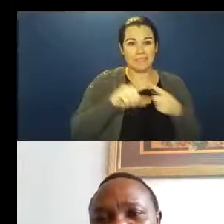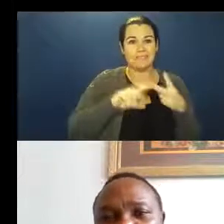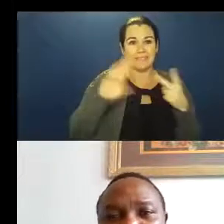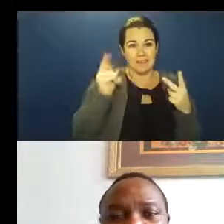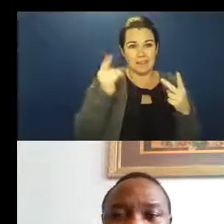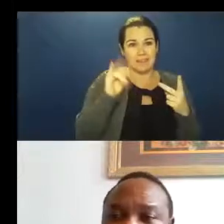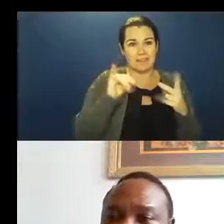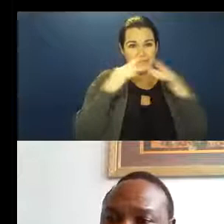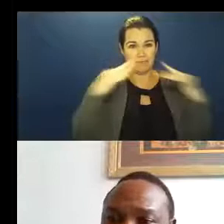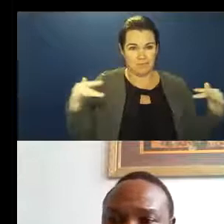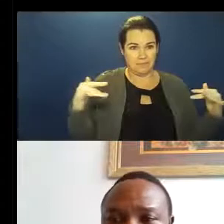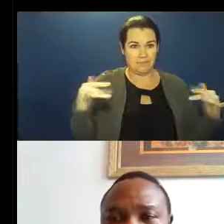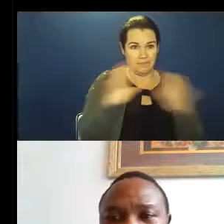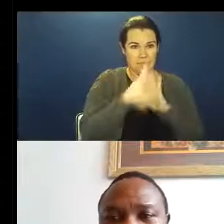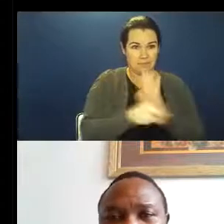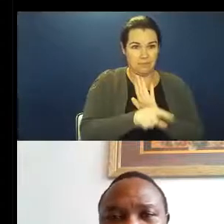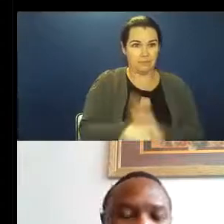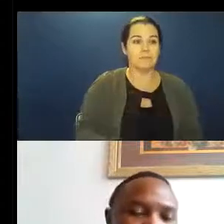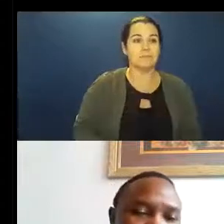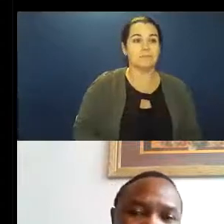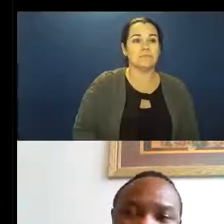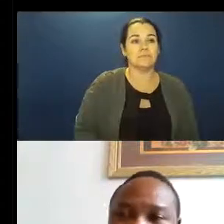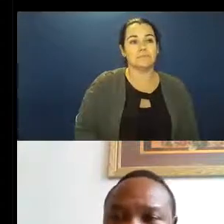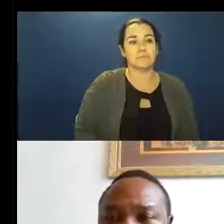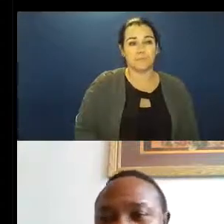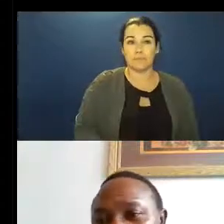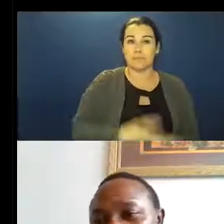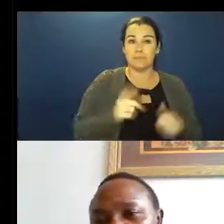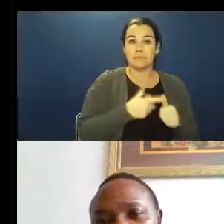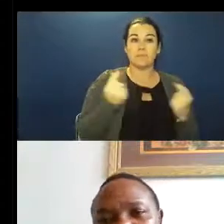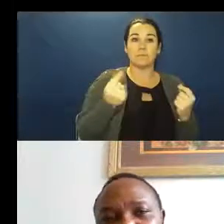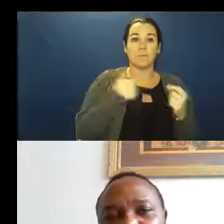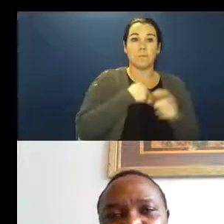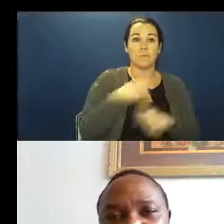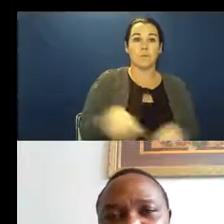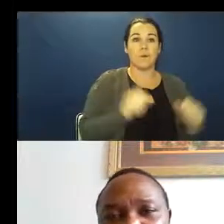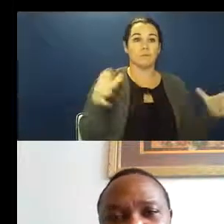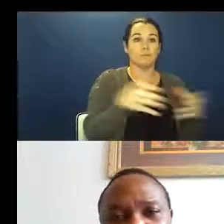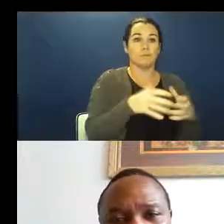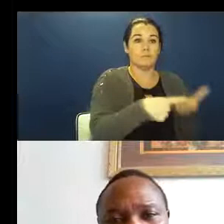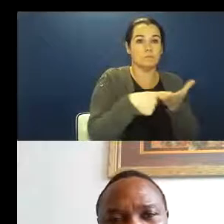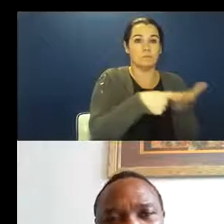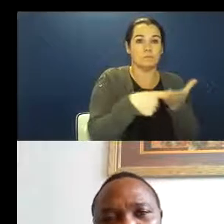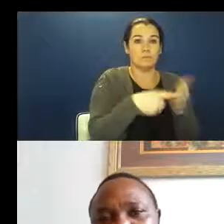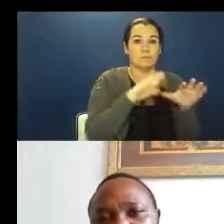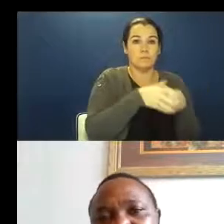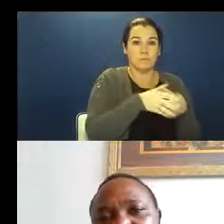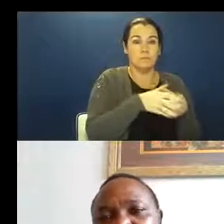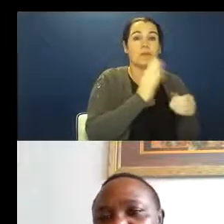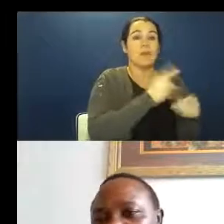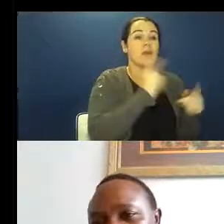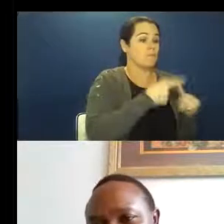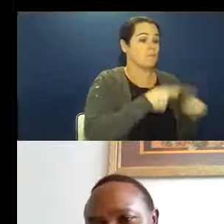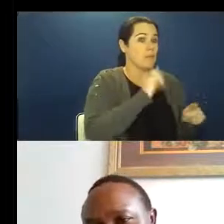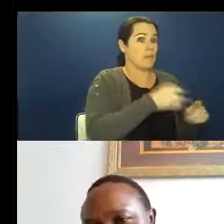What we did first, we did conduct focus group, and based on that, on the results of the focus group,